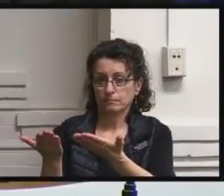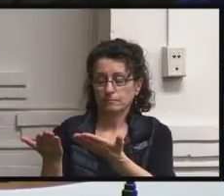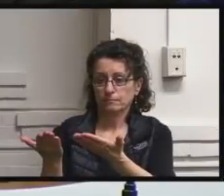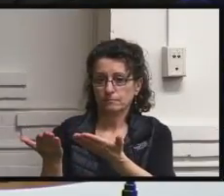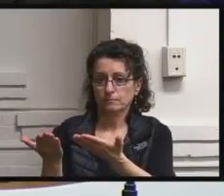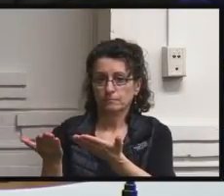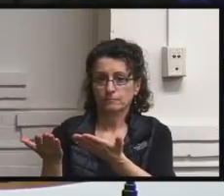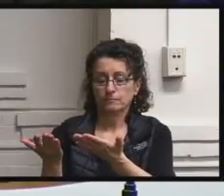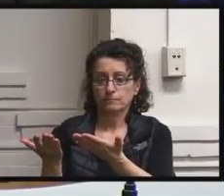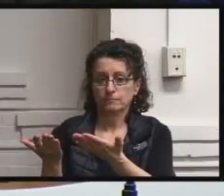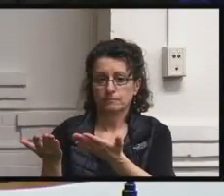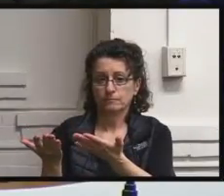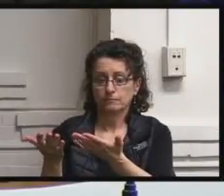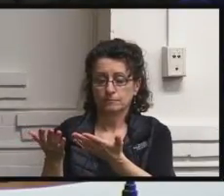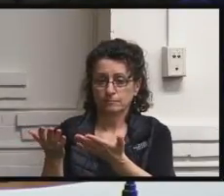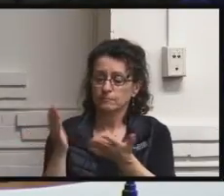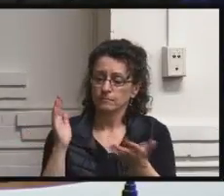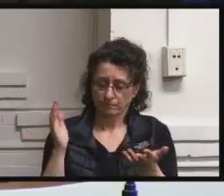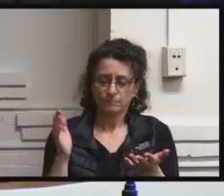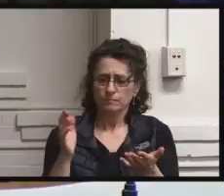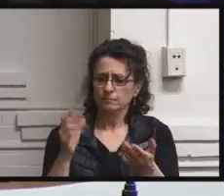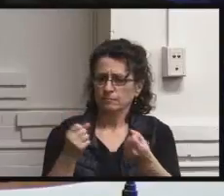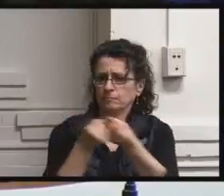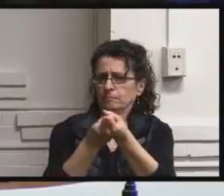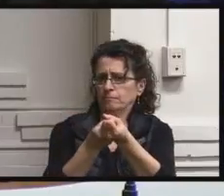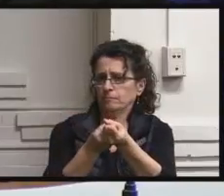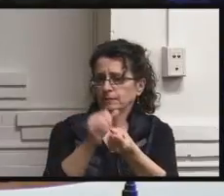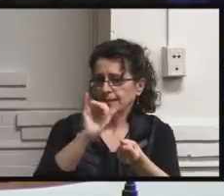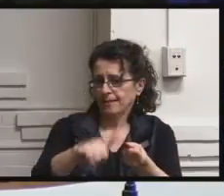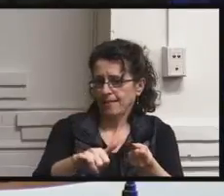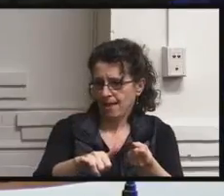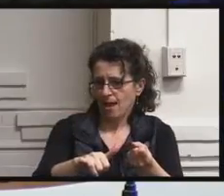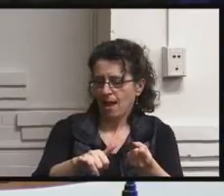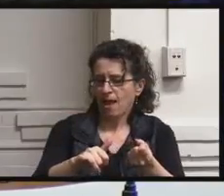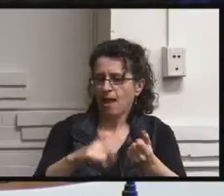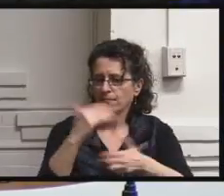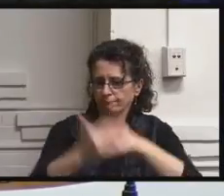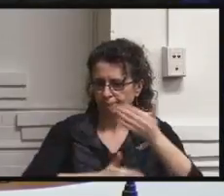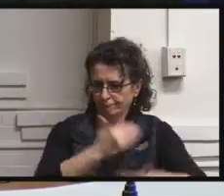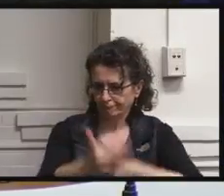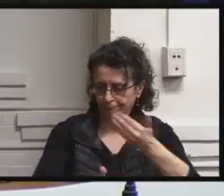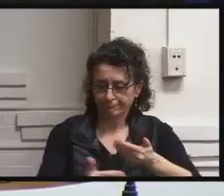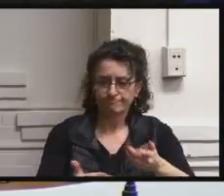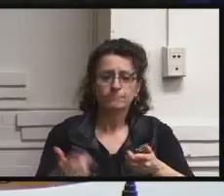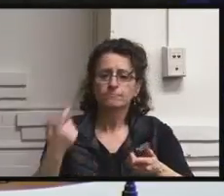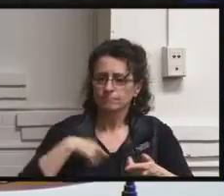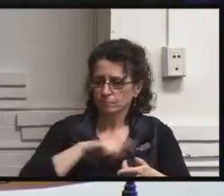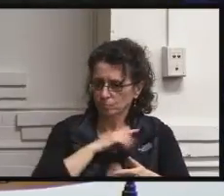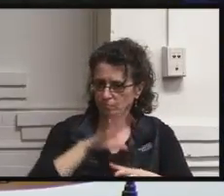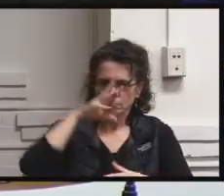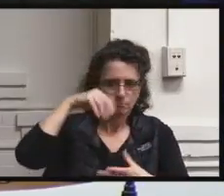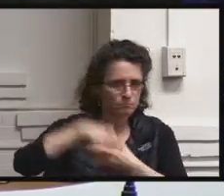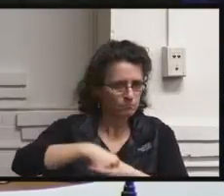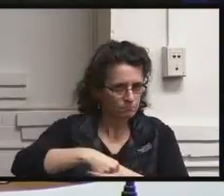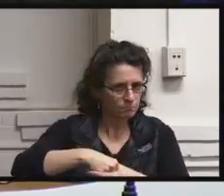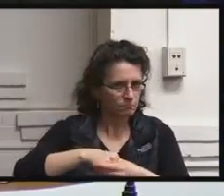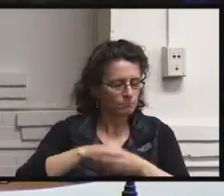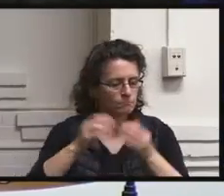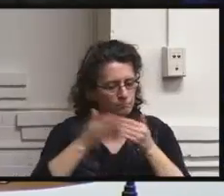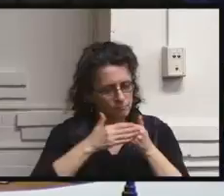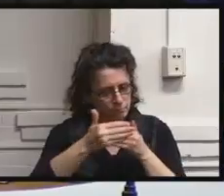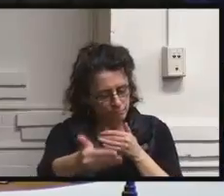our appreciation and support for that movement of the district, and that we fully engage in that process, and that